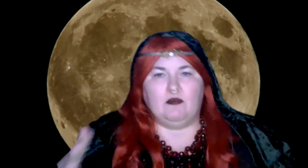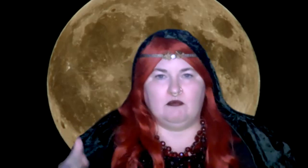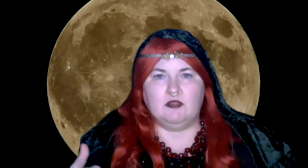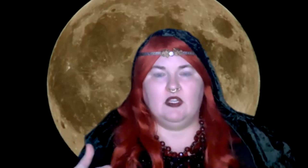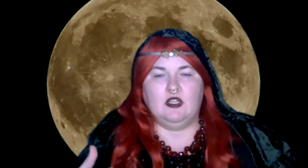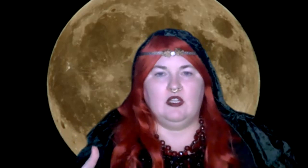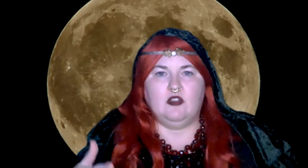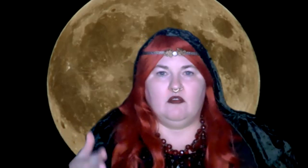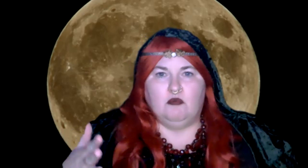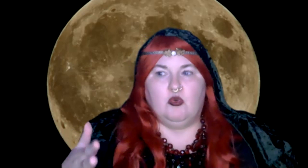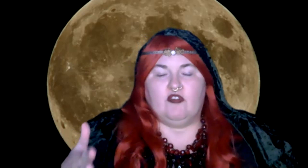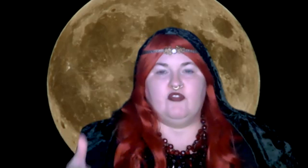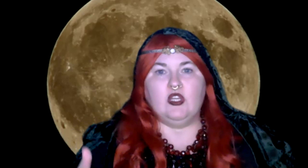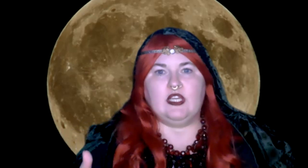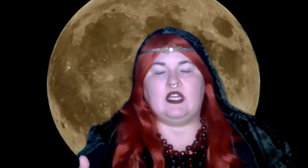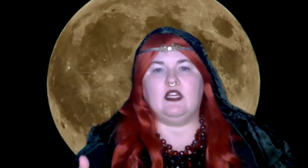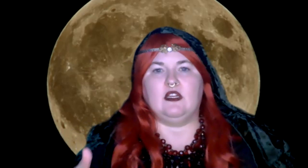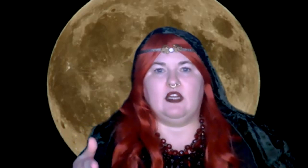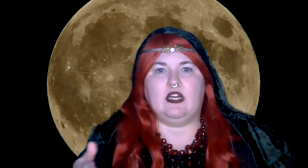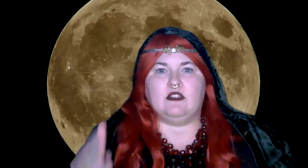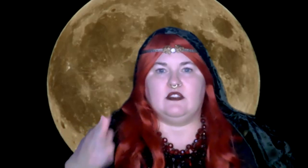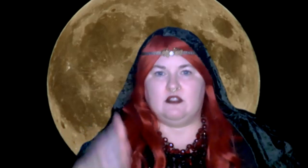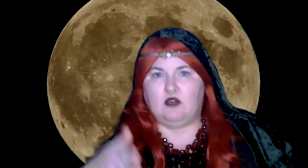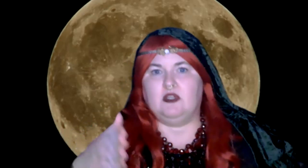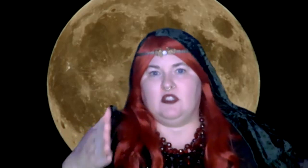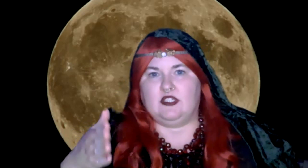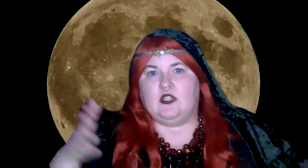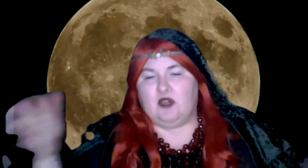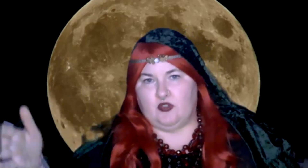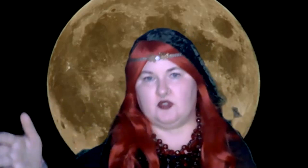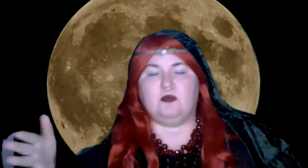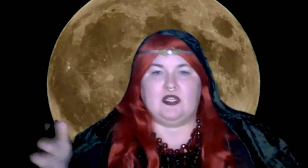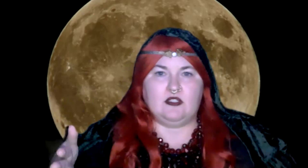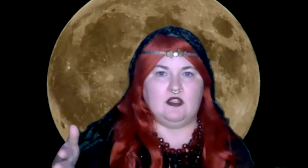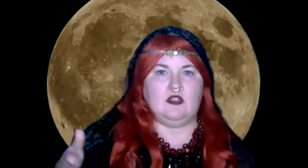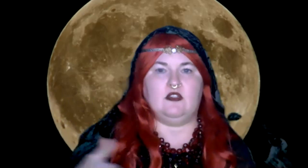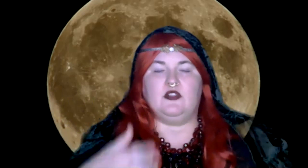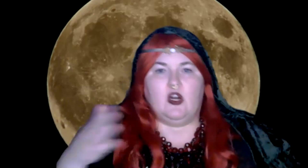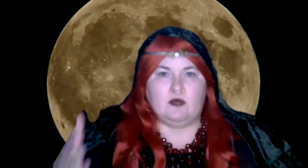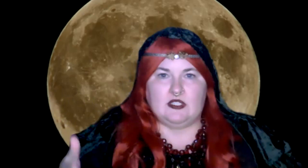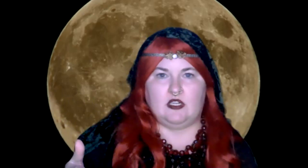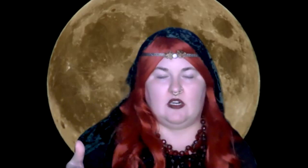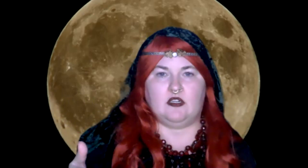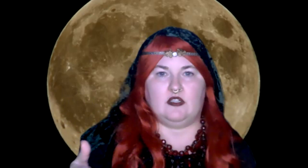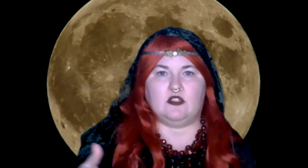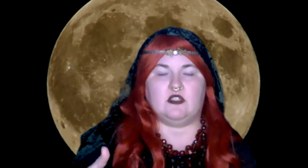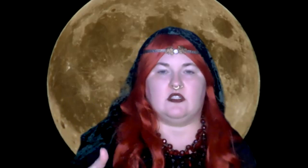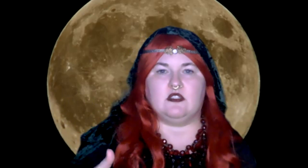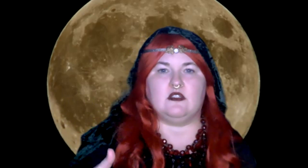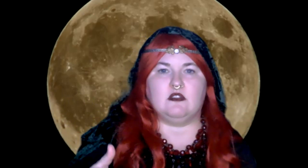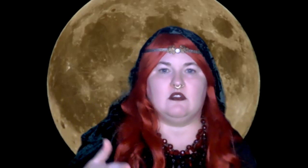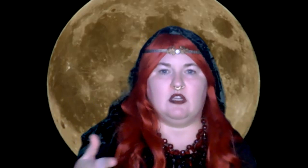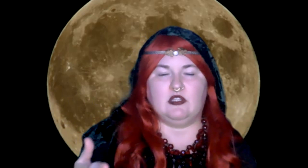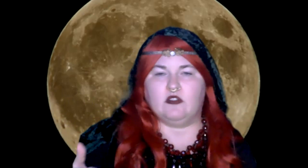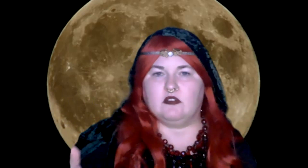celebrate them more fully at Samhain, Dia de los Muertos, but they're always here. They're